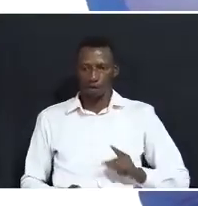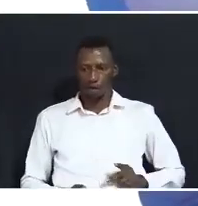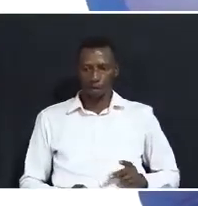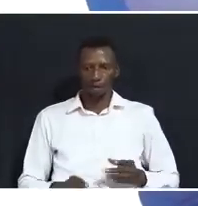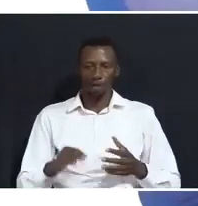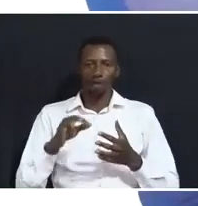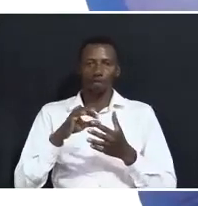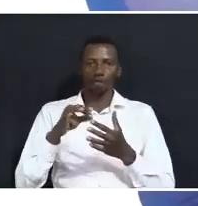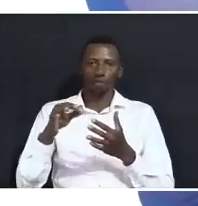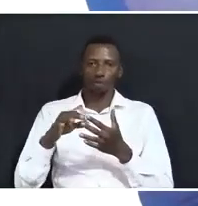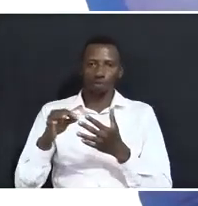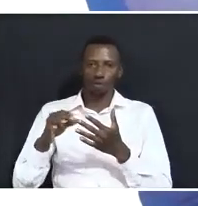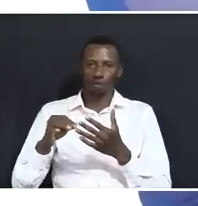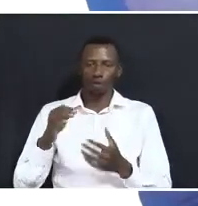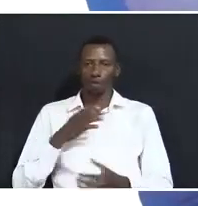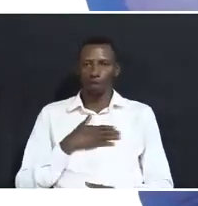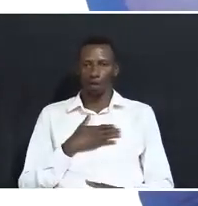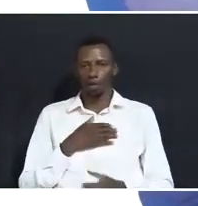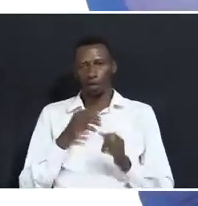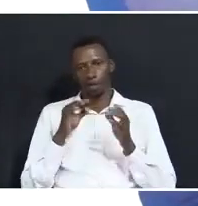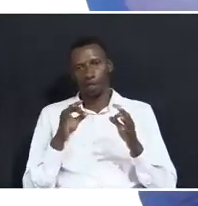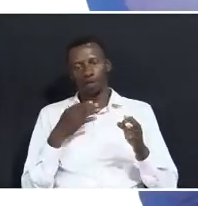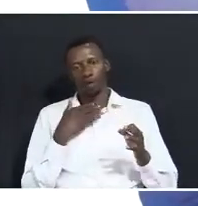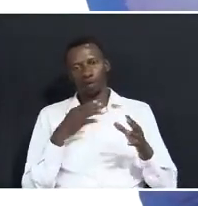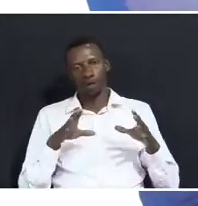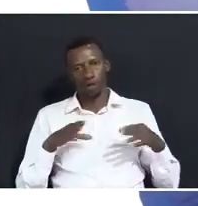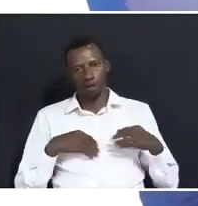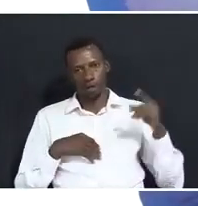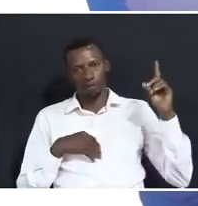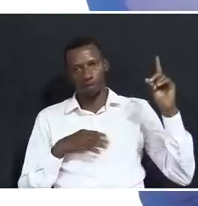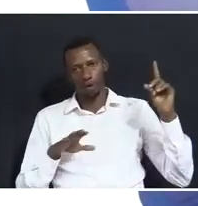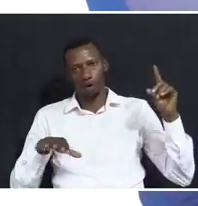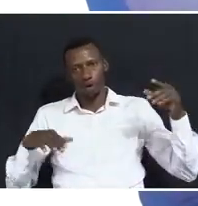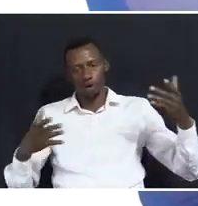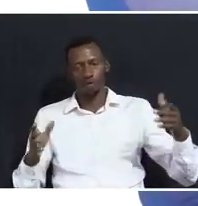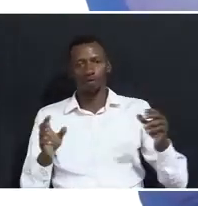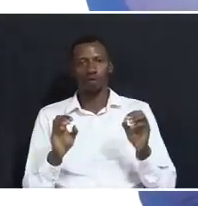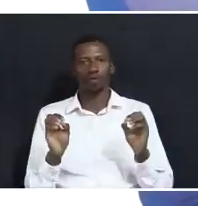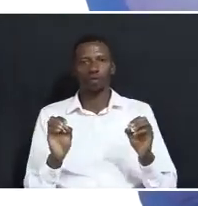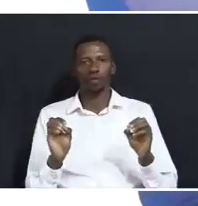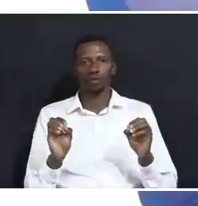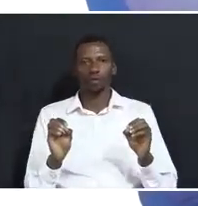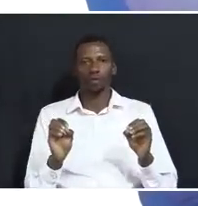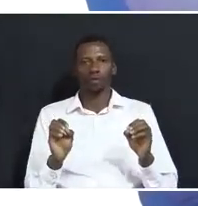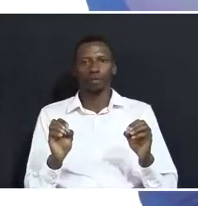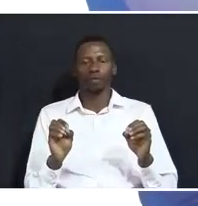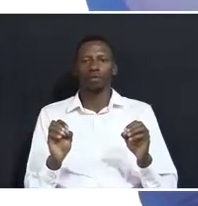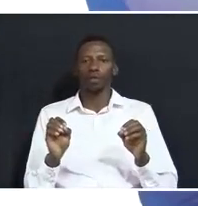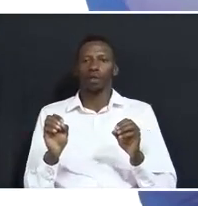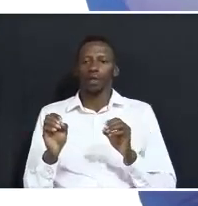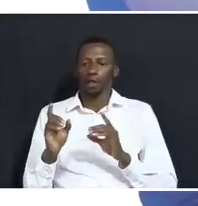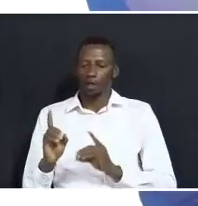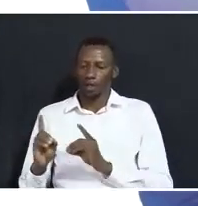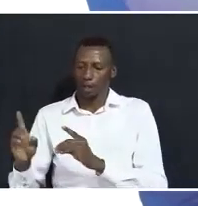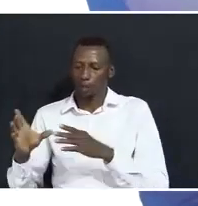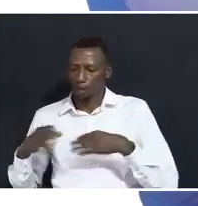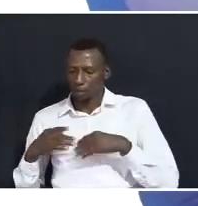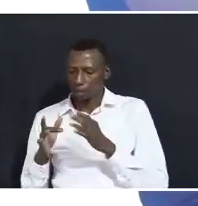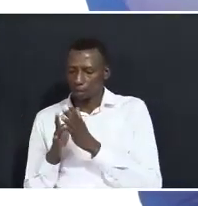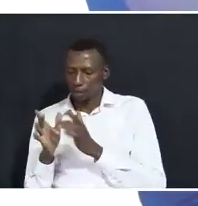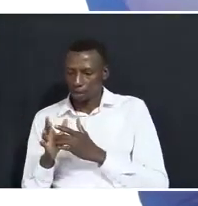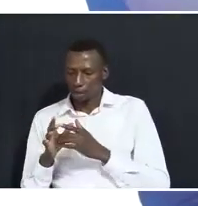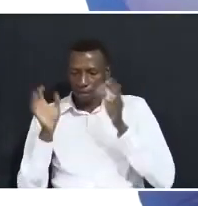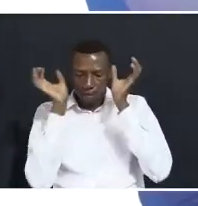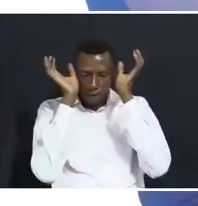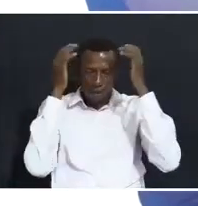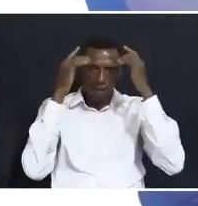still ours, either to accept him or not. The disciples did, the Pharisees rejected. Let me see by show of a